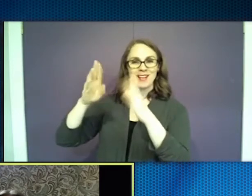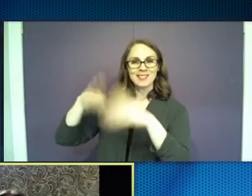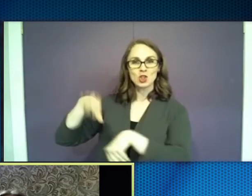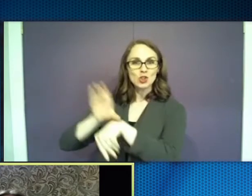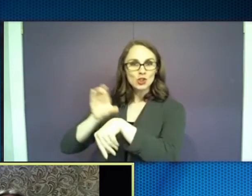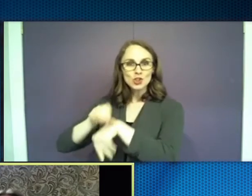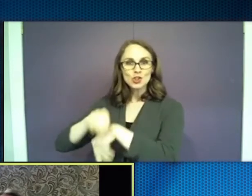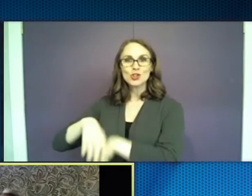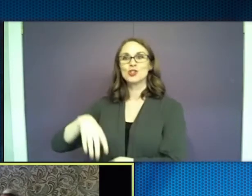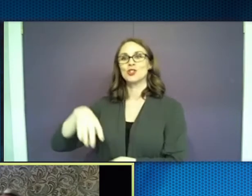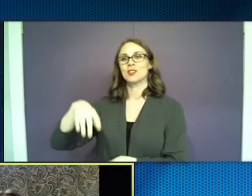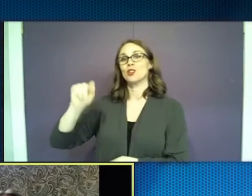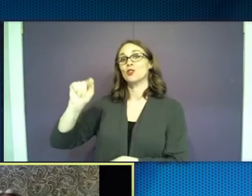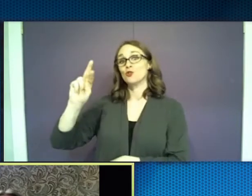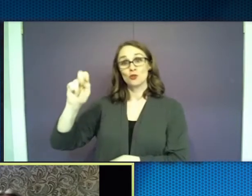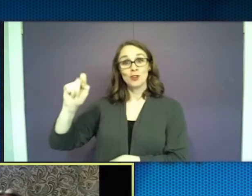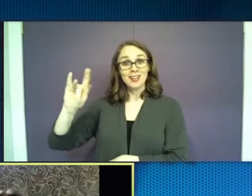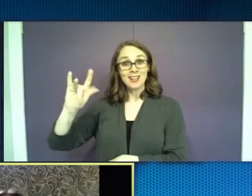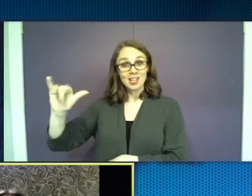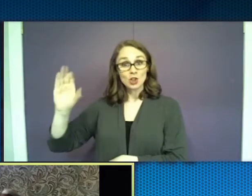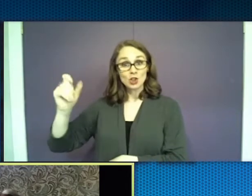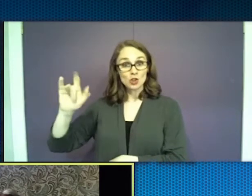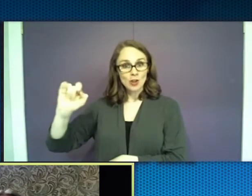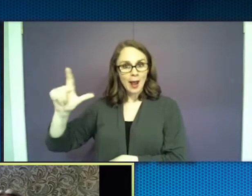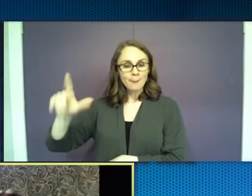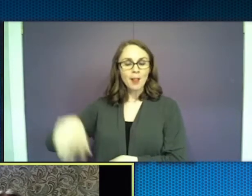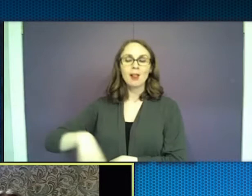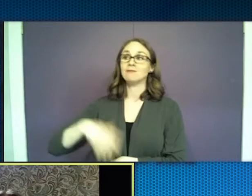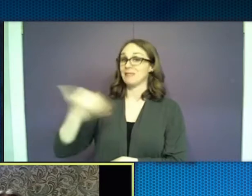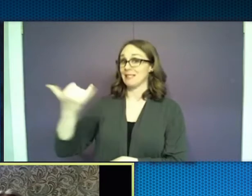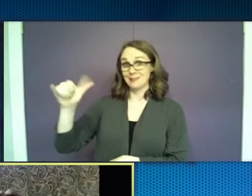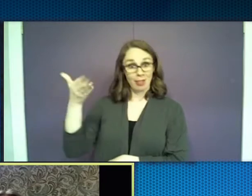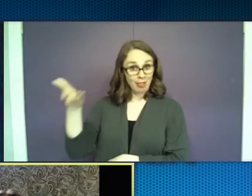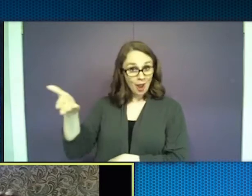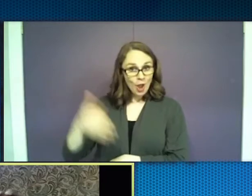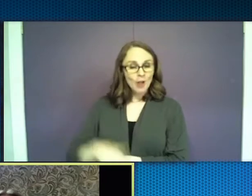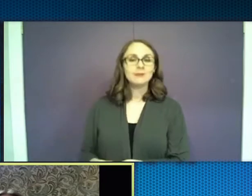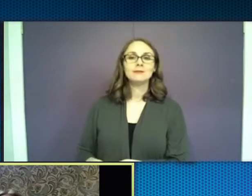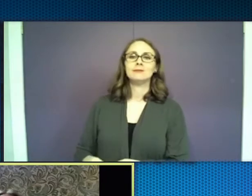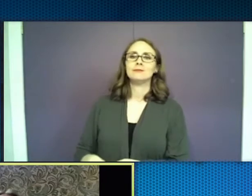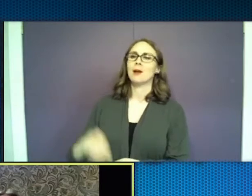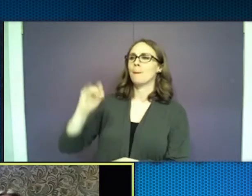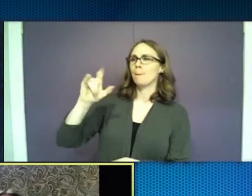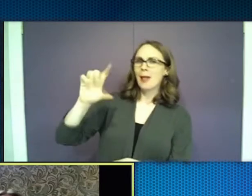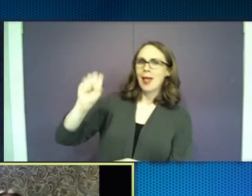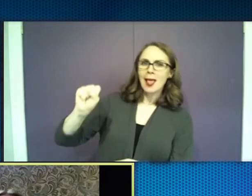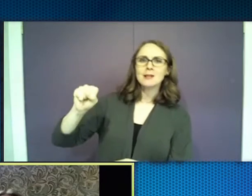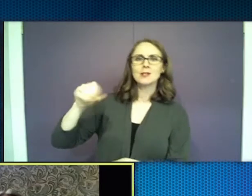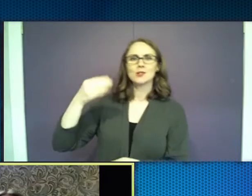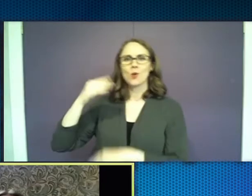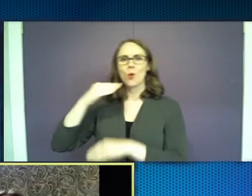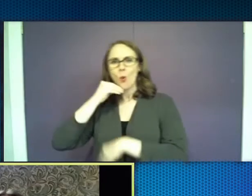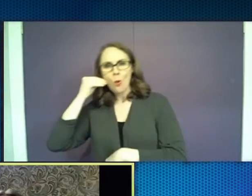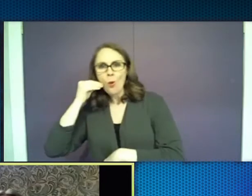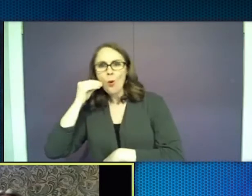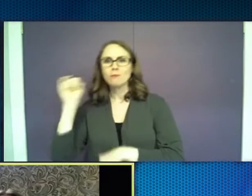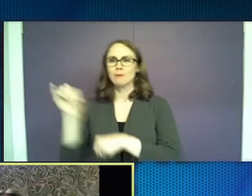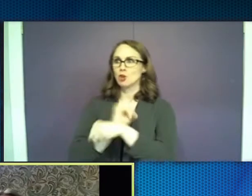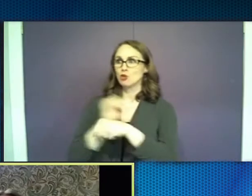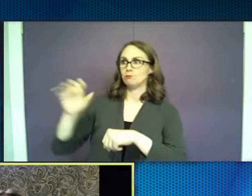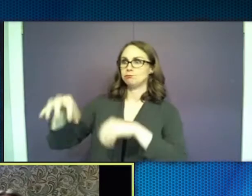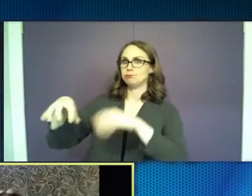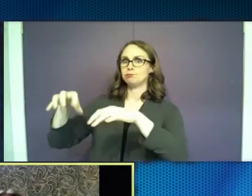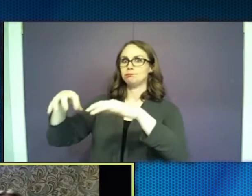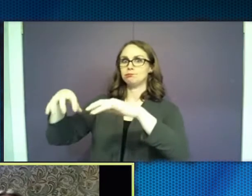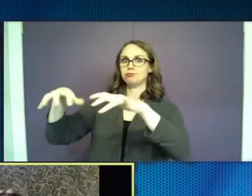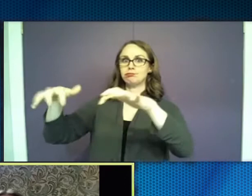was Trinity Chapel on West Church Street, still there. They would have seen mills and homes and industries. And the city just grew